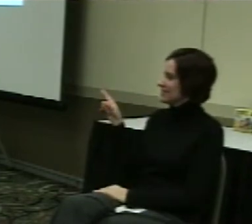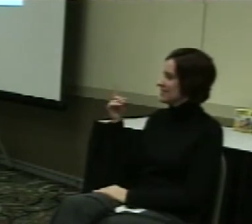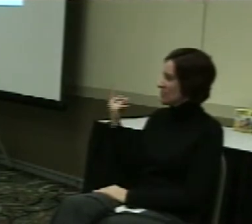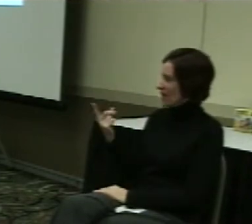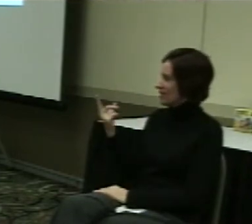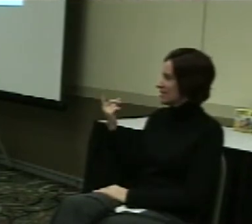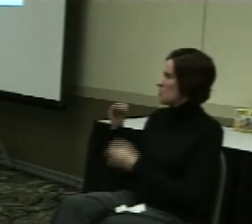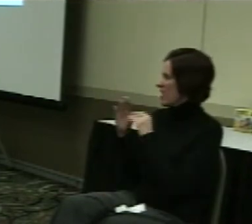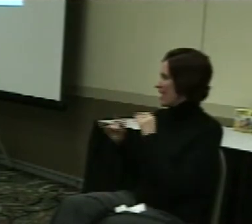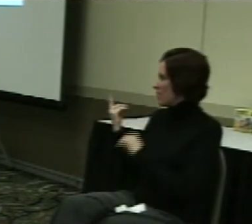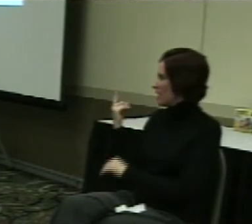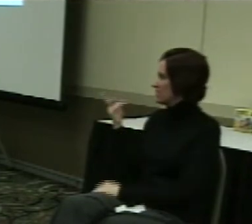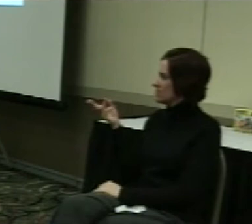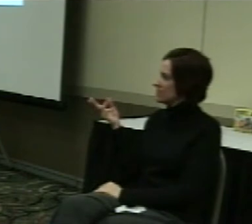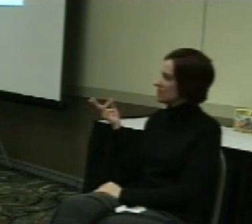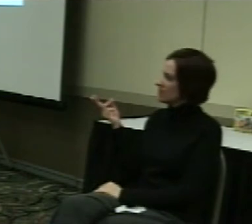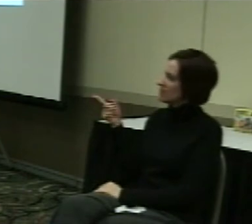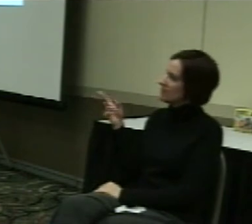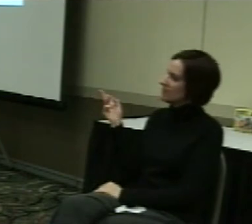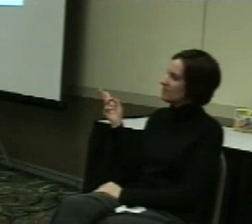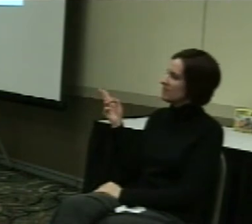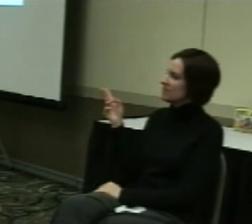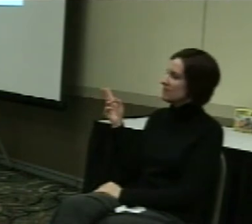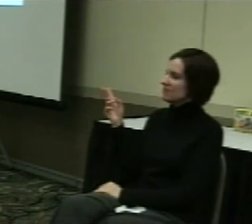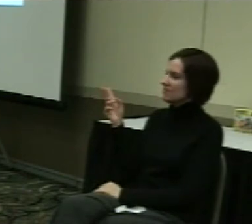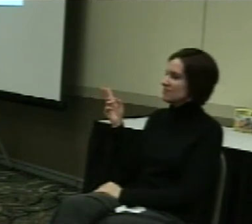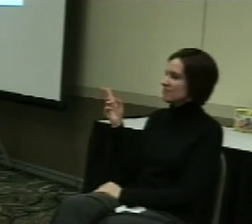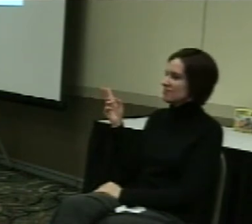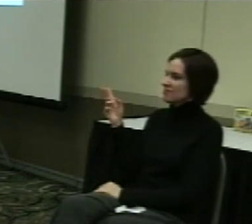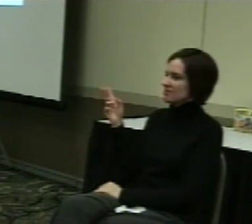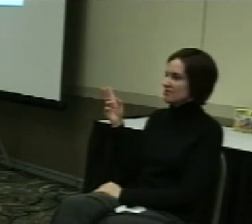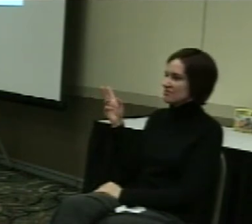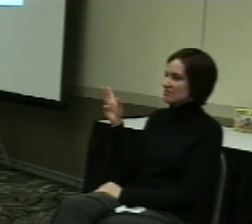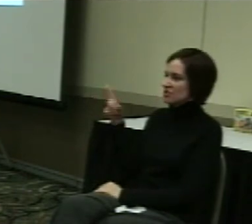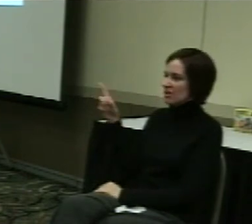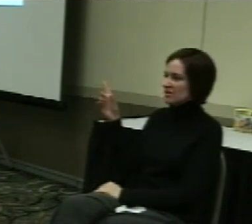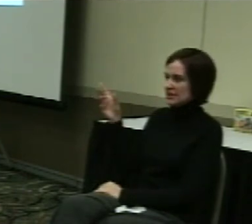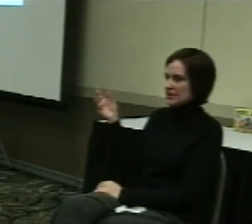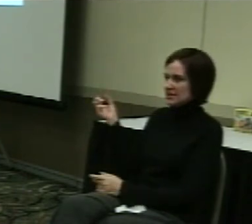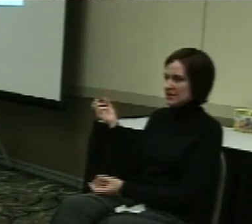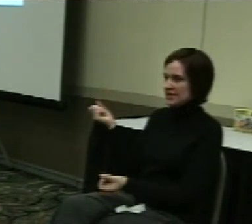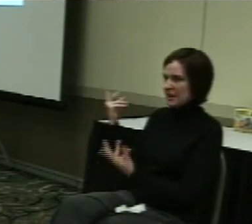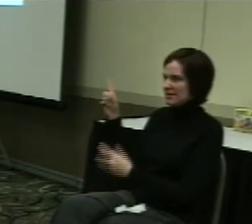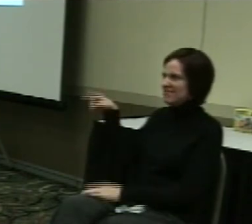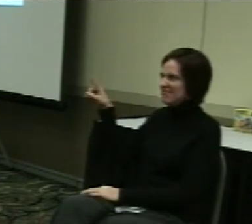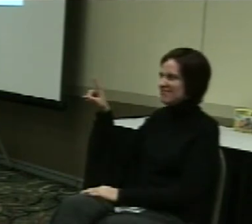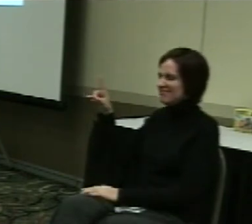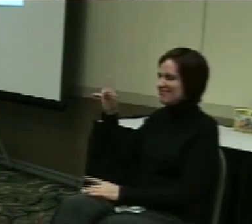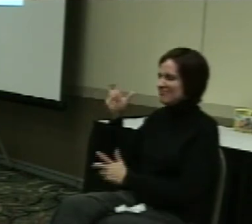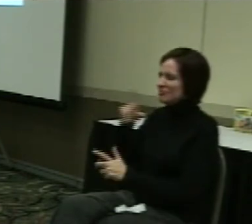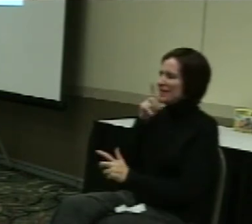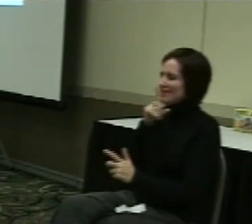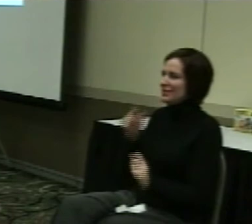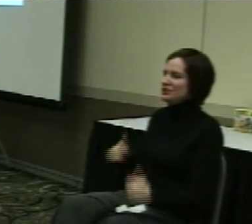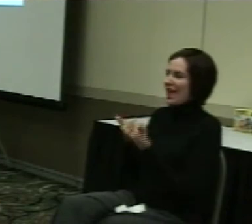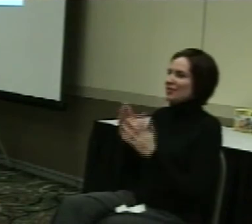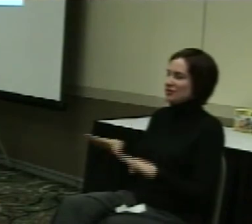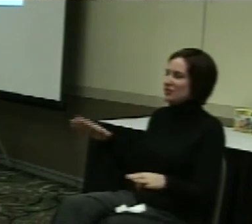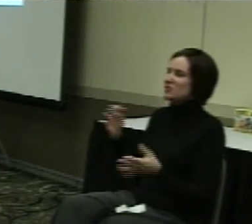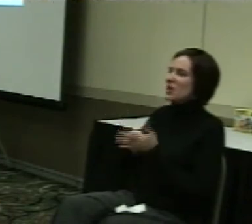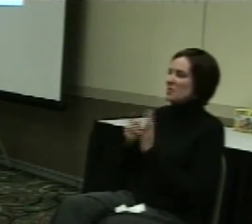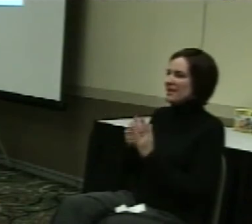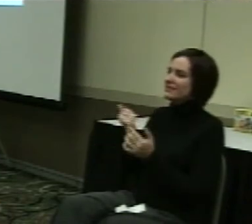one. Now, we've got two and more than one, so you've got a lot of them, right? Or three people. So I'd say all of